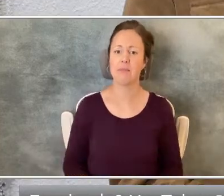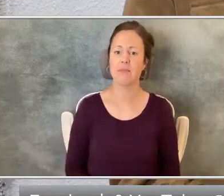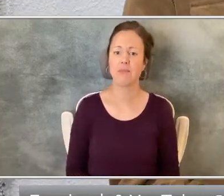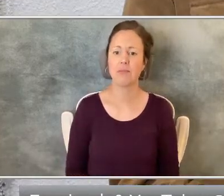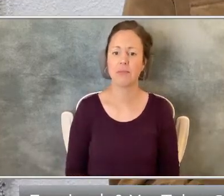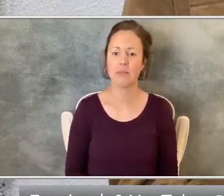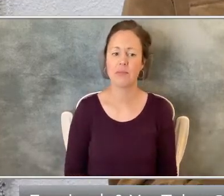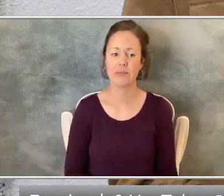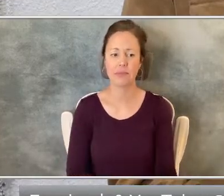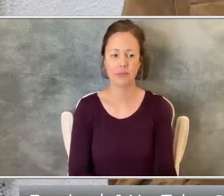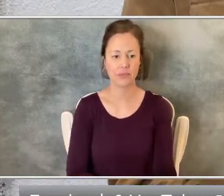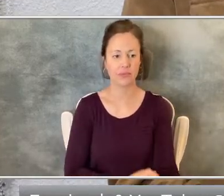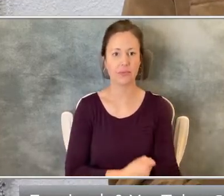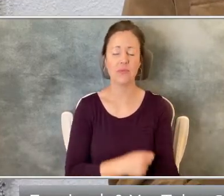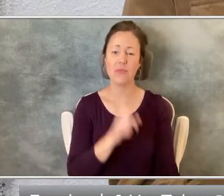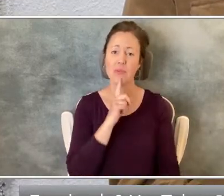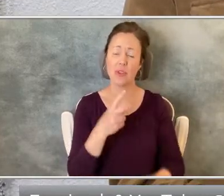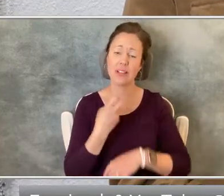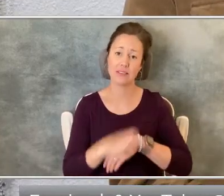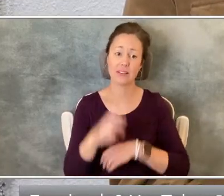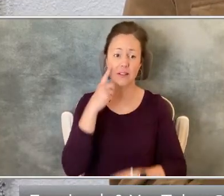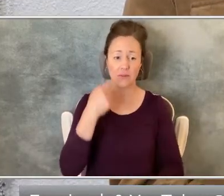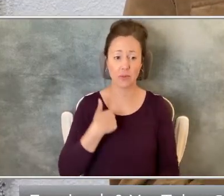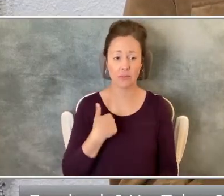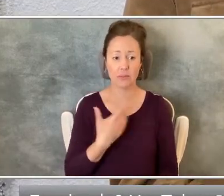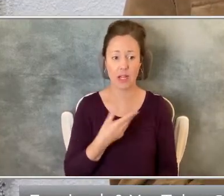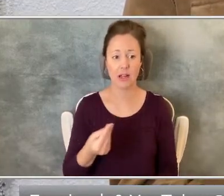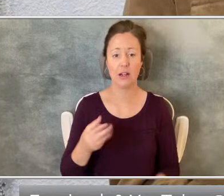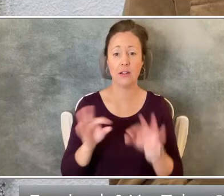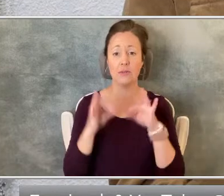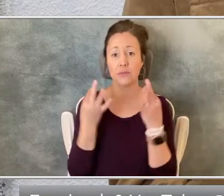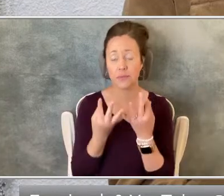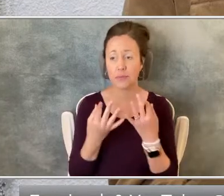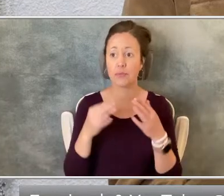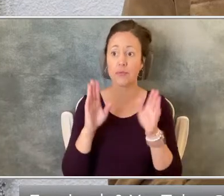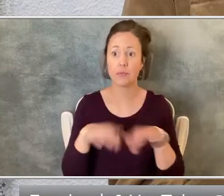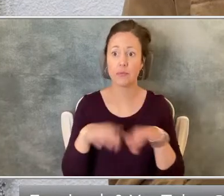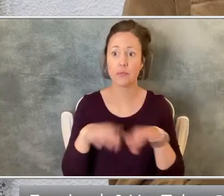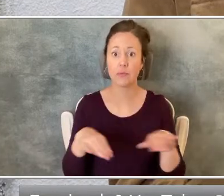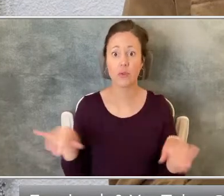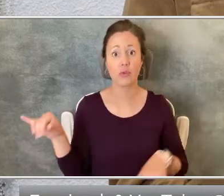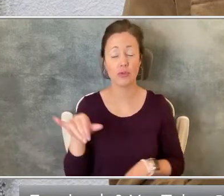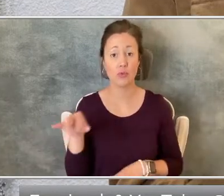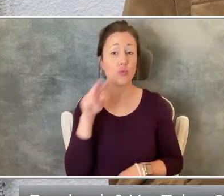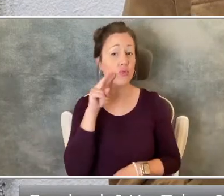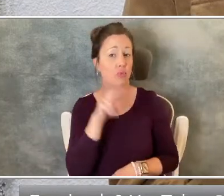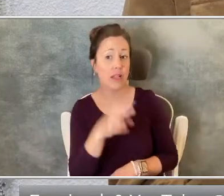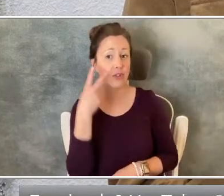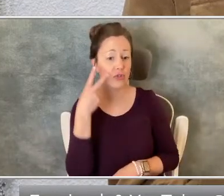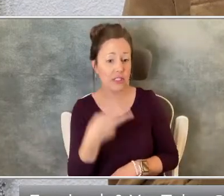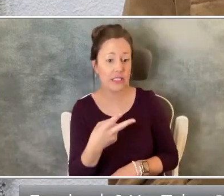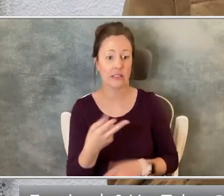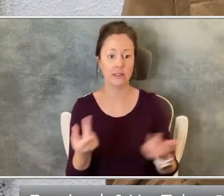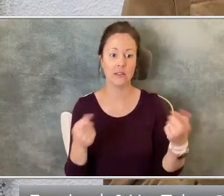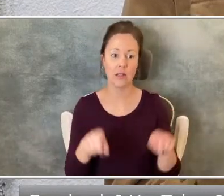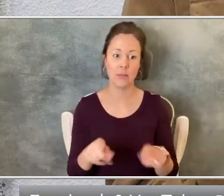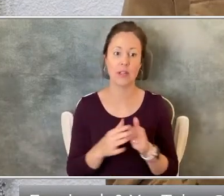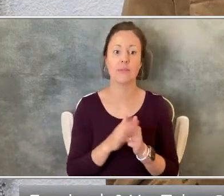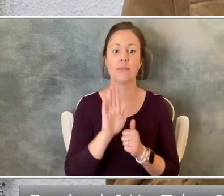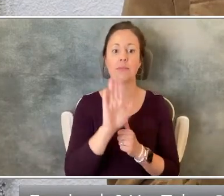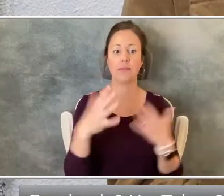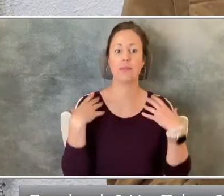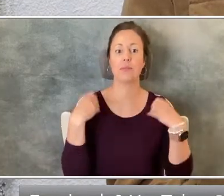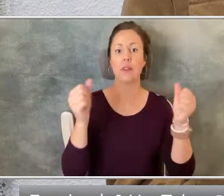You know, it was very difficult for me, our family, our children, to watch him go through this. The decline